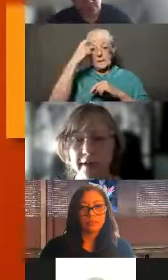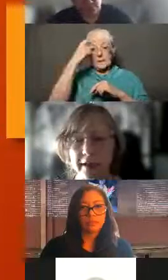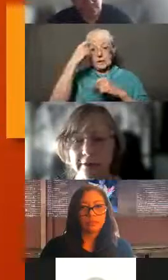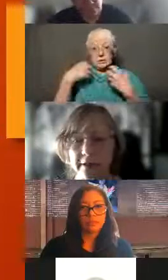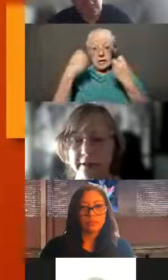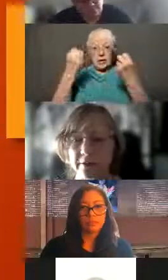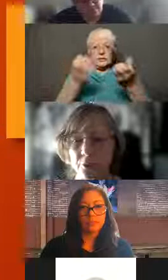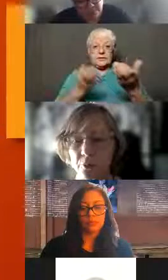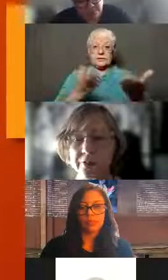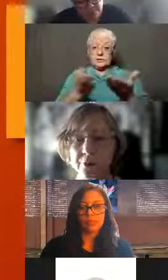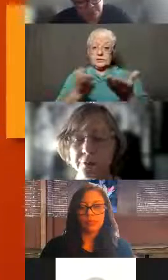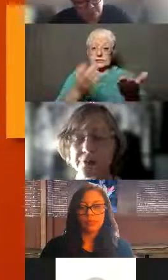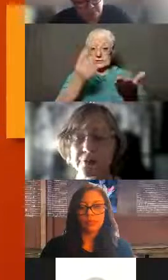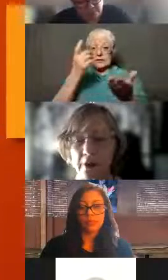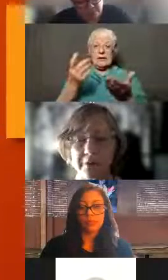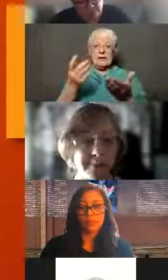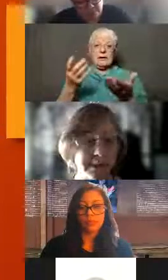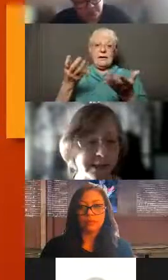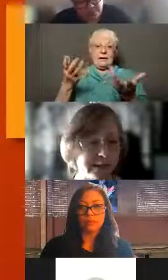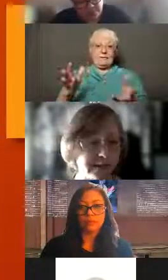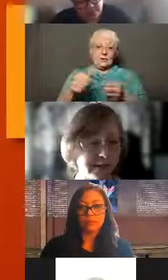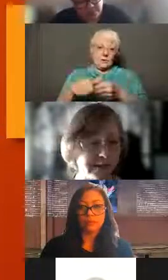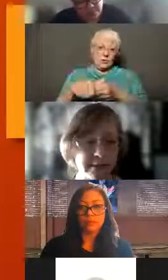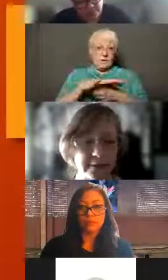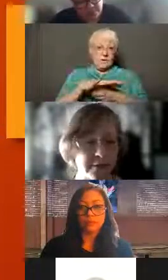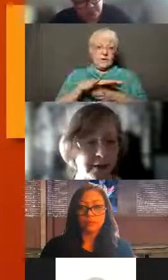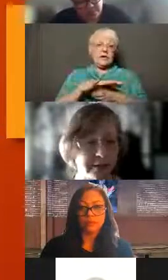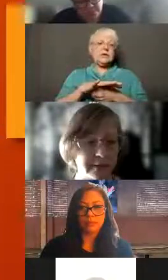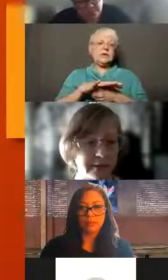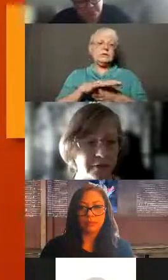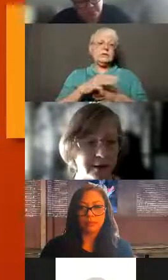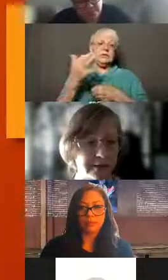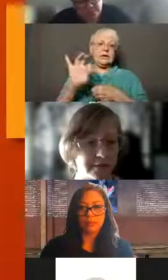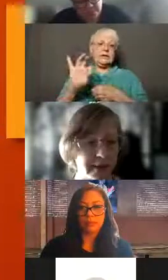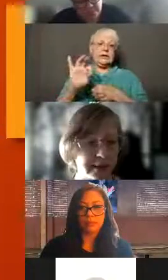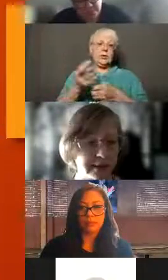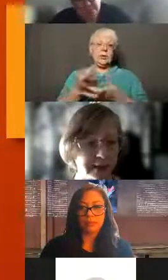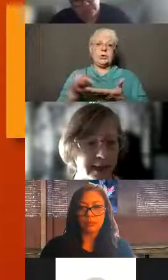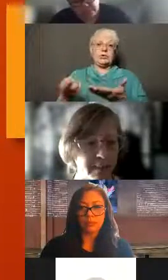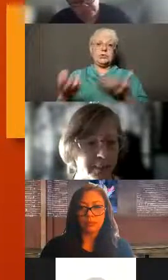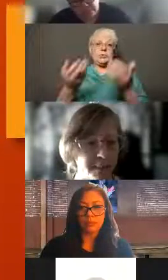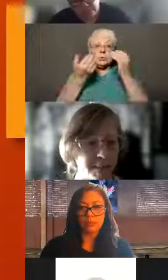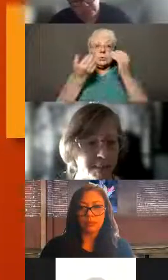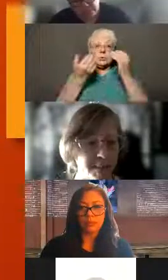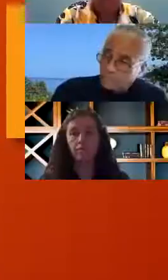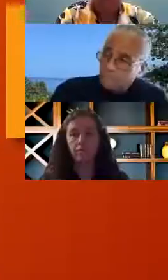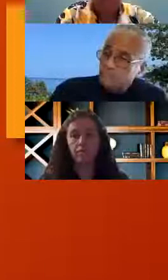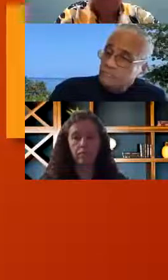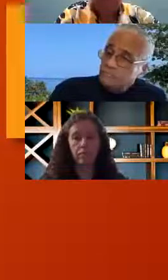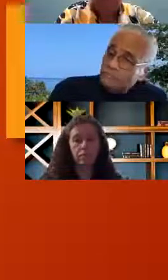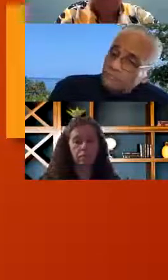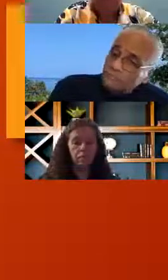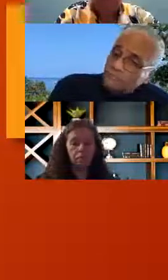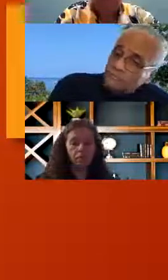to COVID-19, resources are limited. So that is another identified gap.